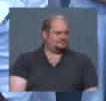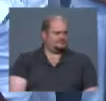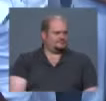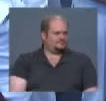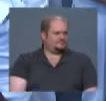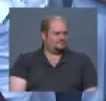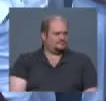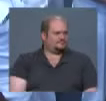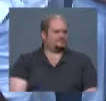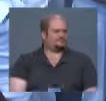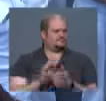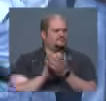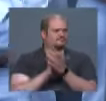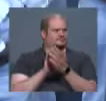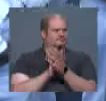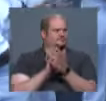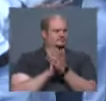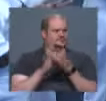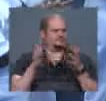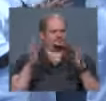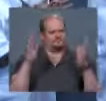us?